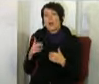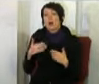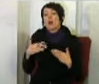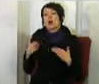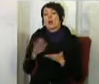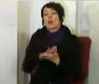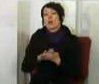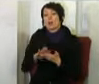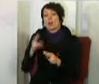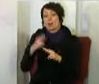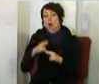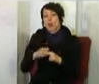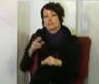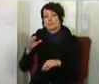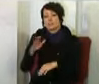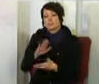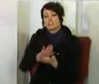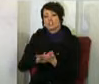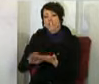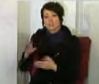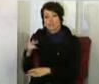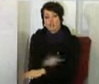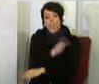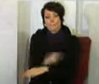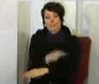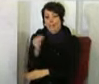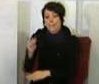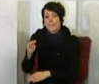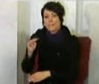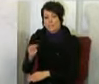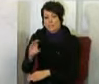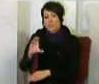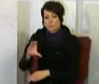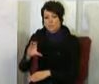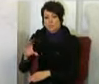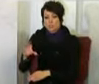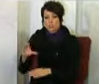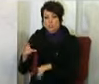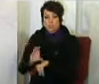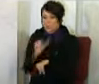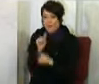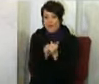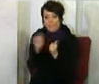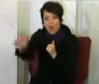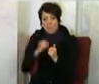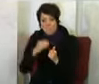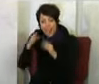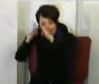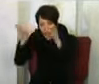Community Church right there in Tallahassee, Florida. Not far from my house, even.